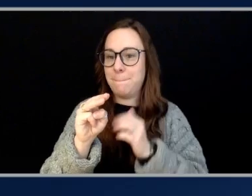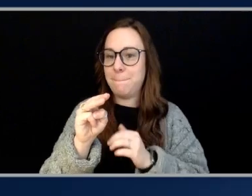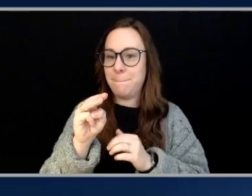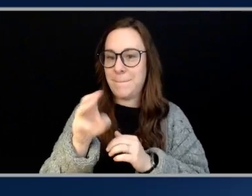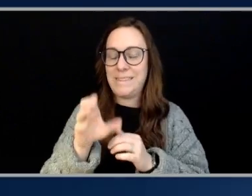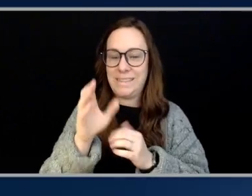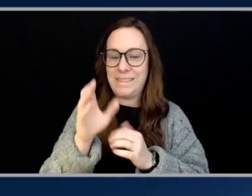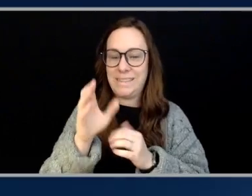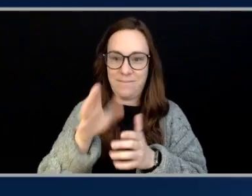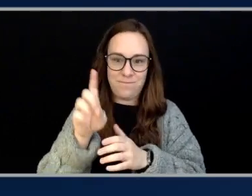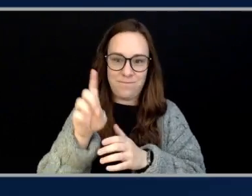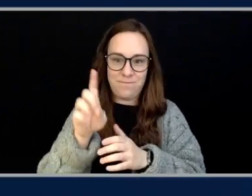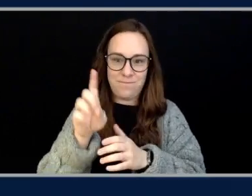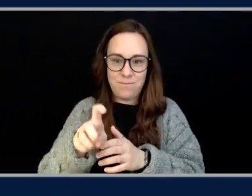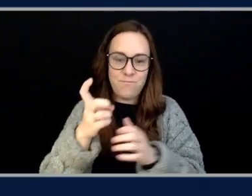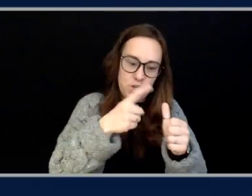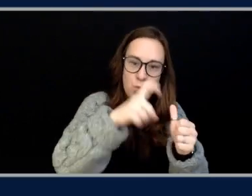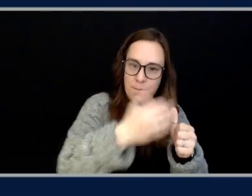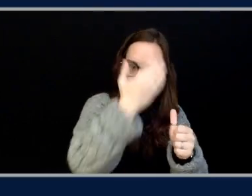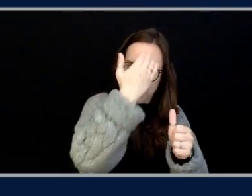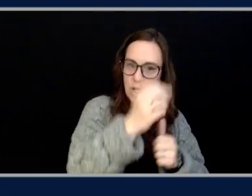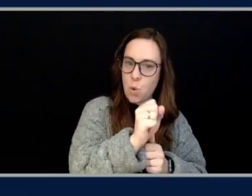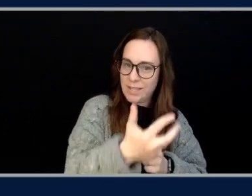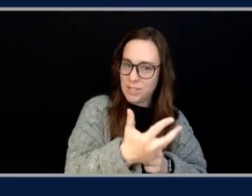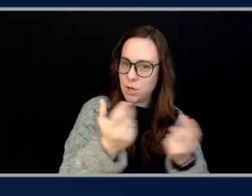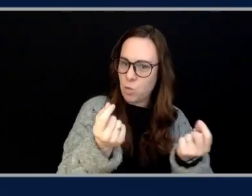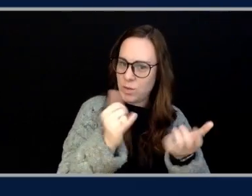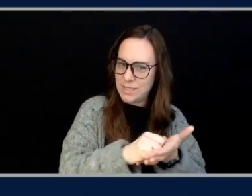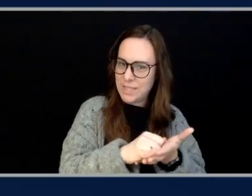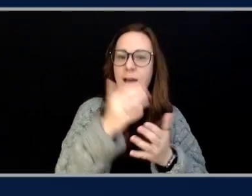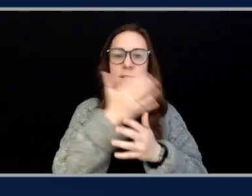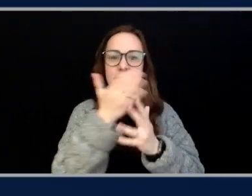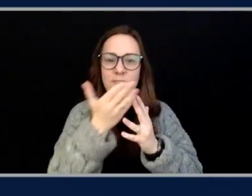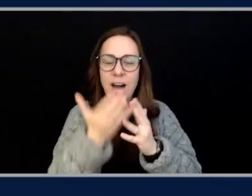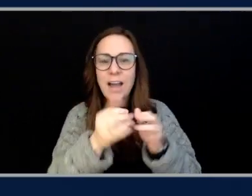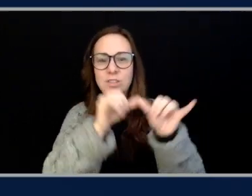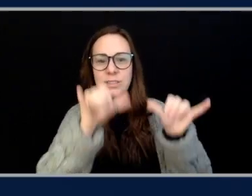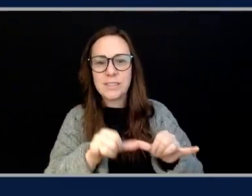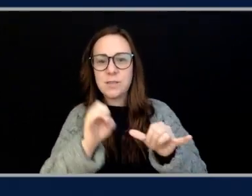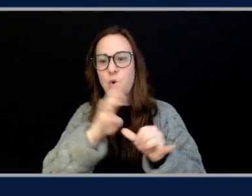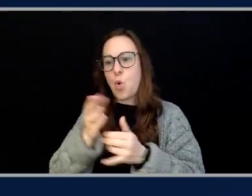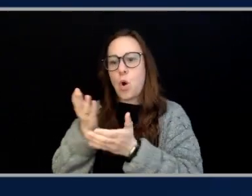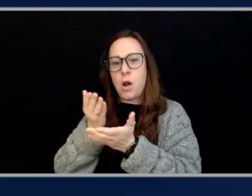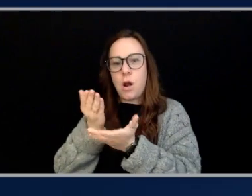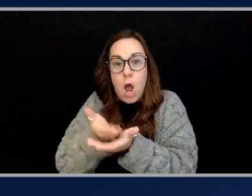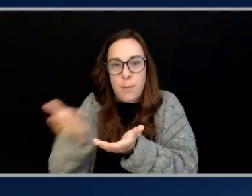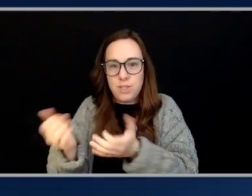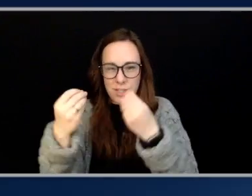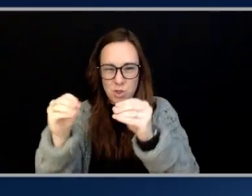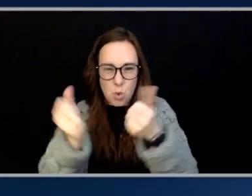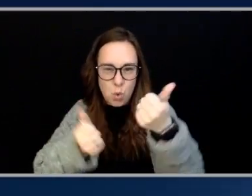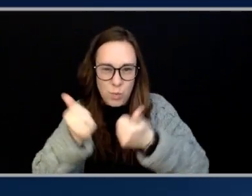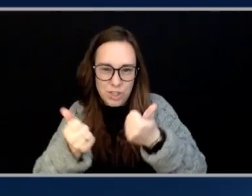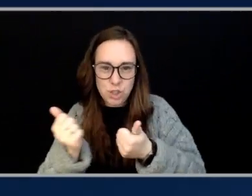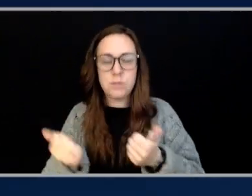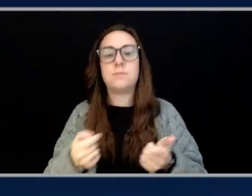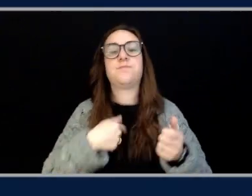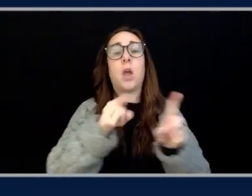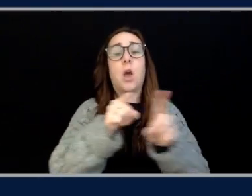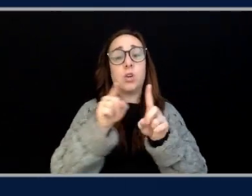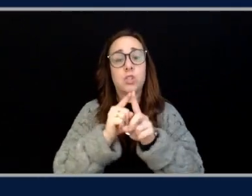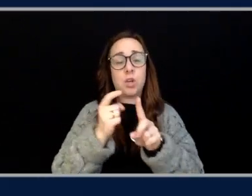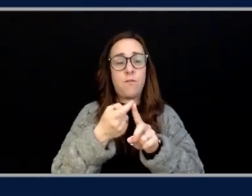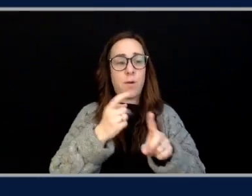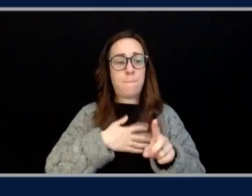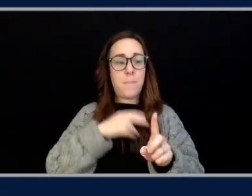what S3 is. Exactly. And, is S3 a file system or is it an object store? Right. And this, I'm also coming from experience to where I